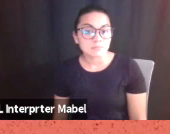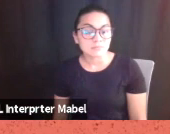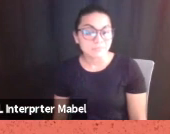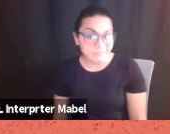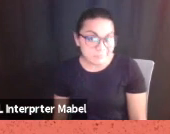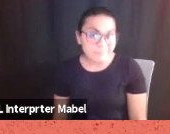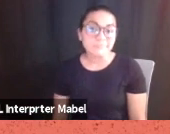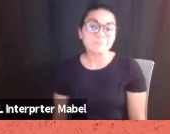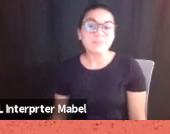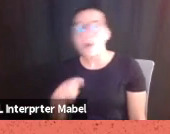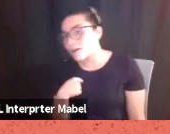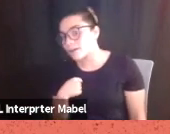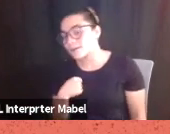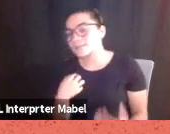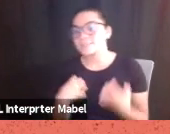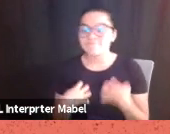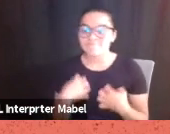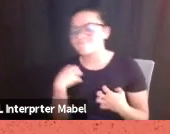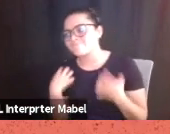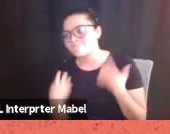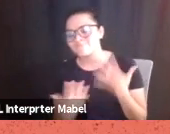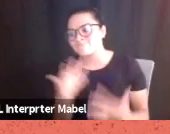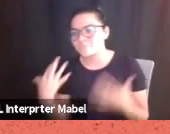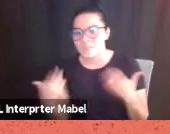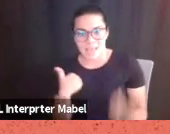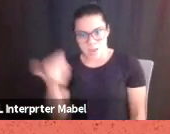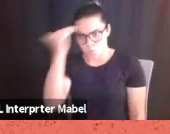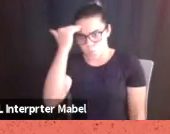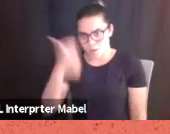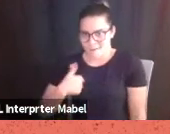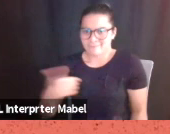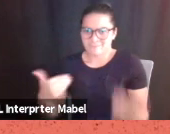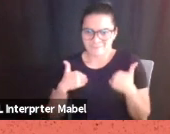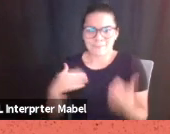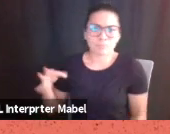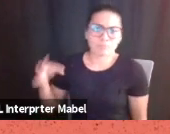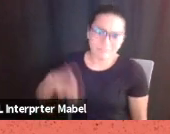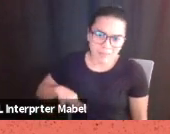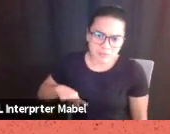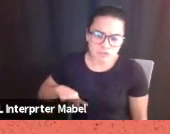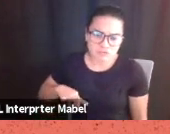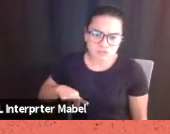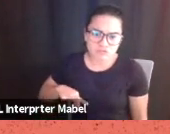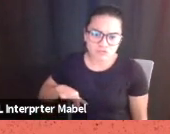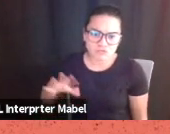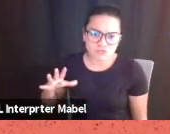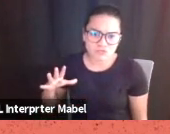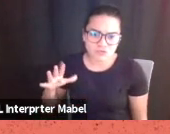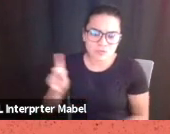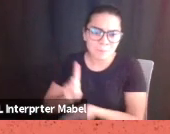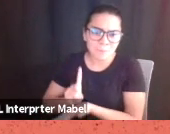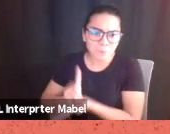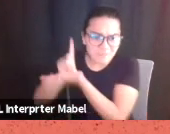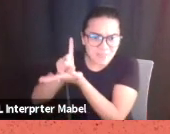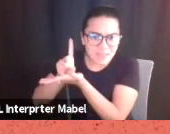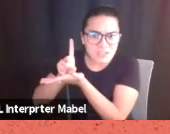I wrestle and acknowledge my real privilege and in that he